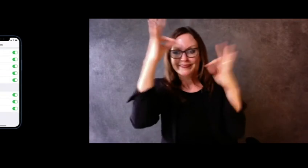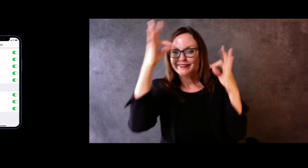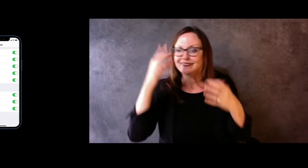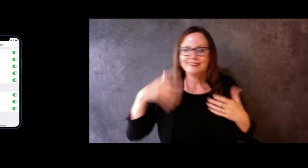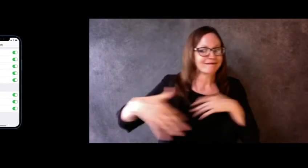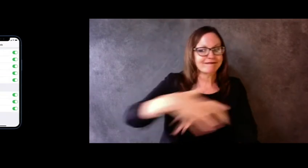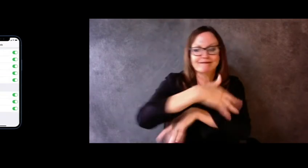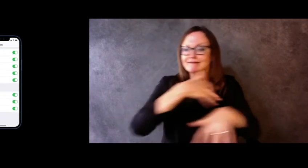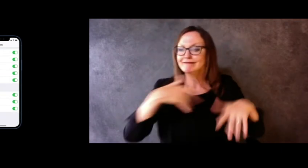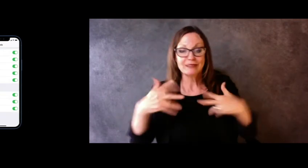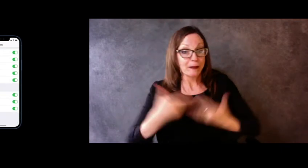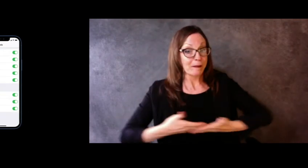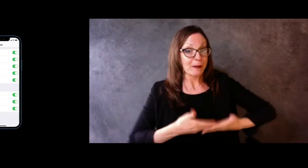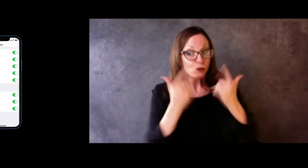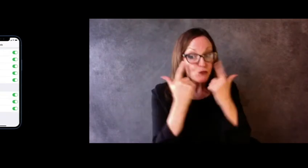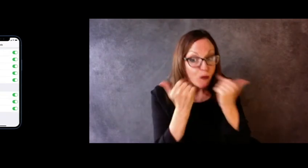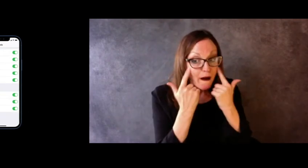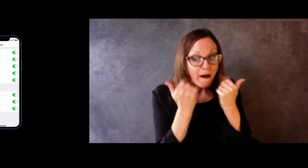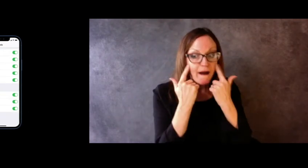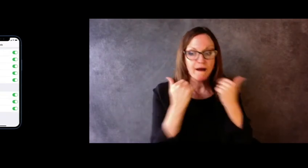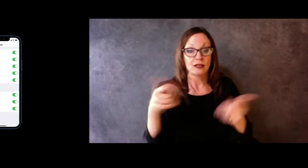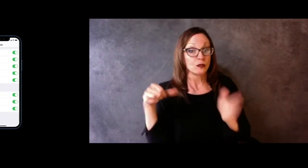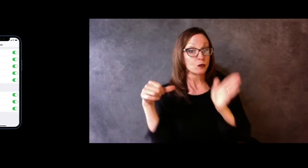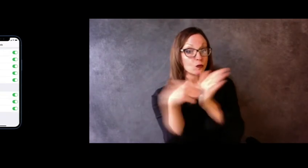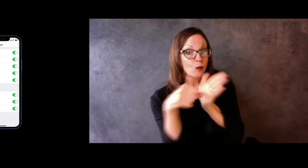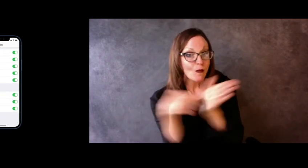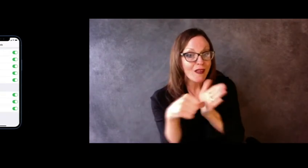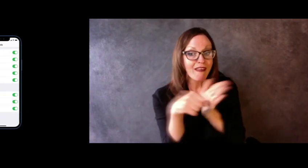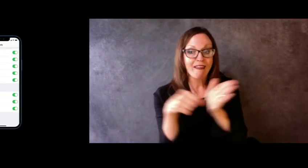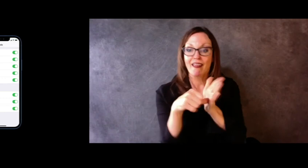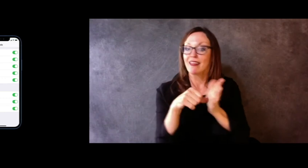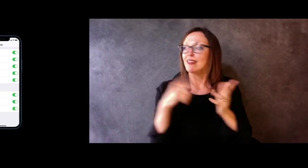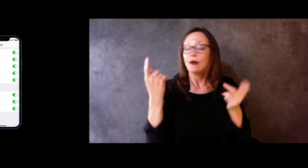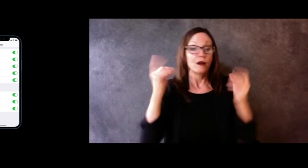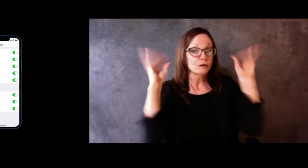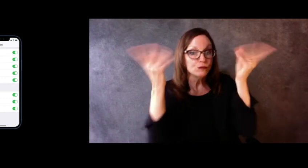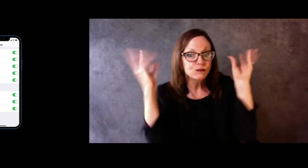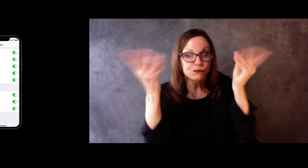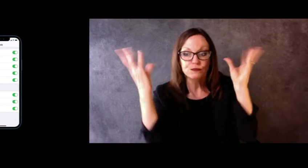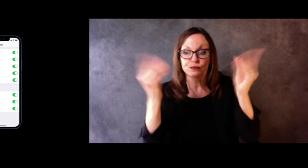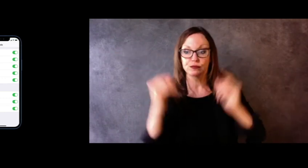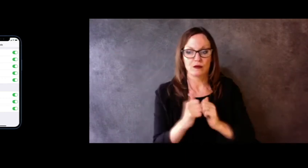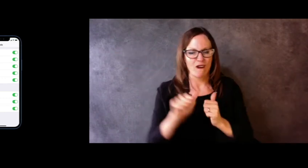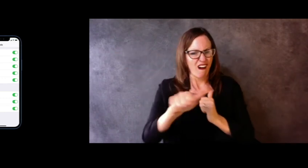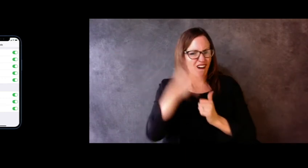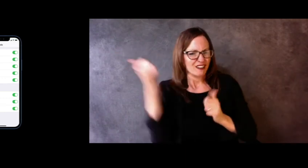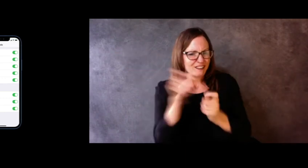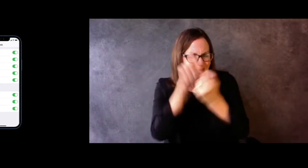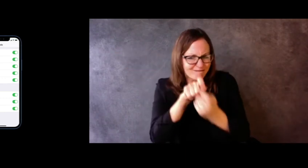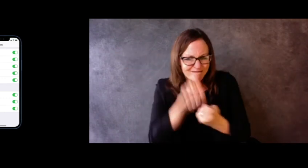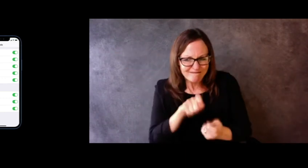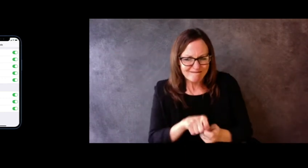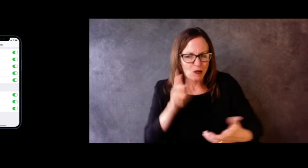baby, doorbell, or siren, and notify you when it recognizes these sounds. This is great for individuals who are